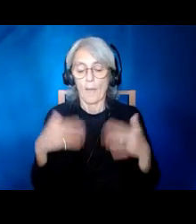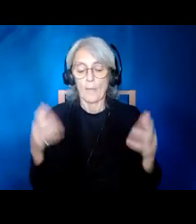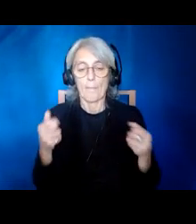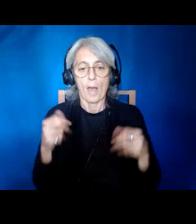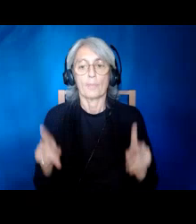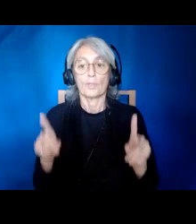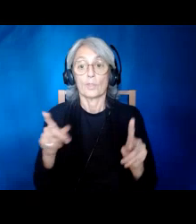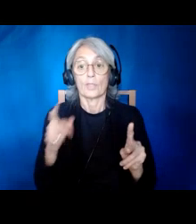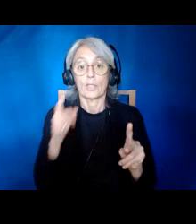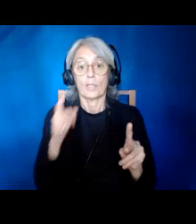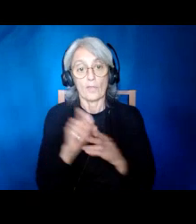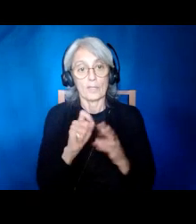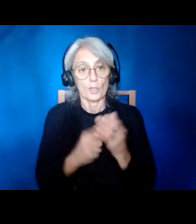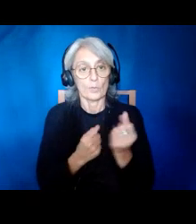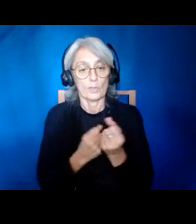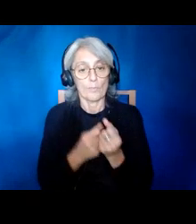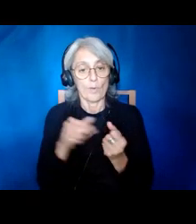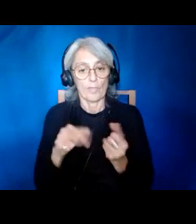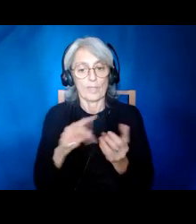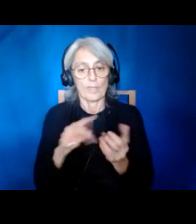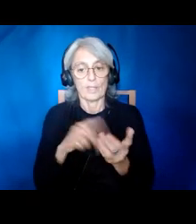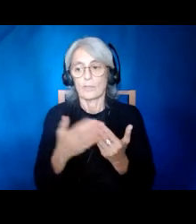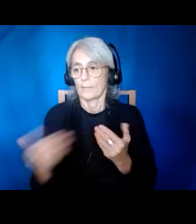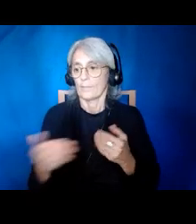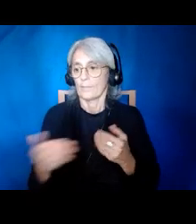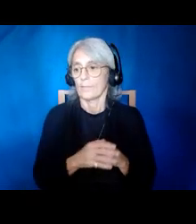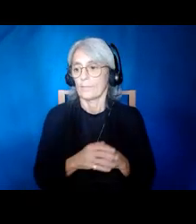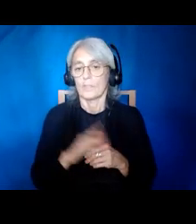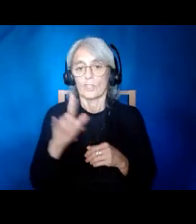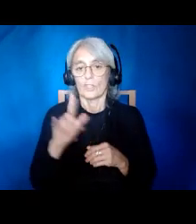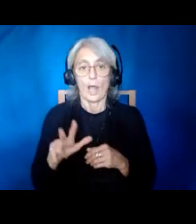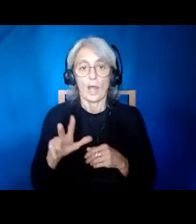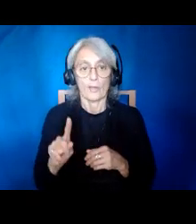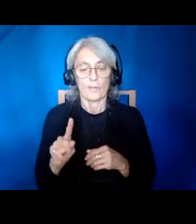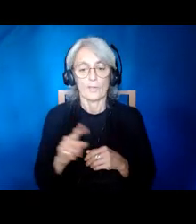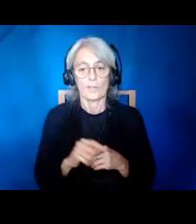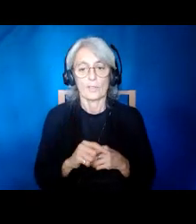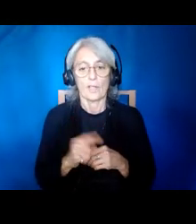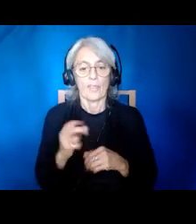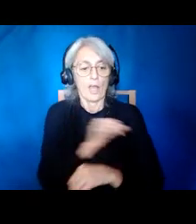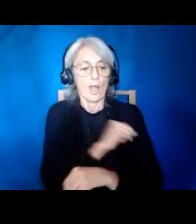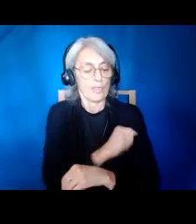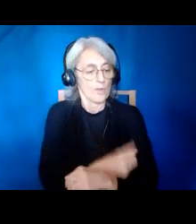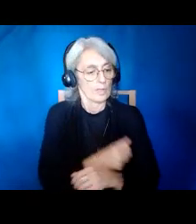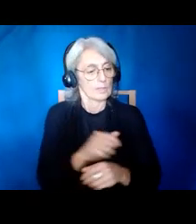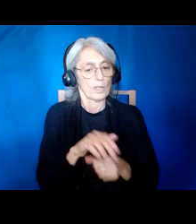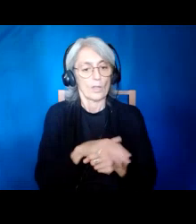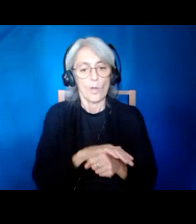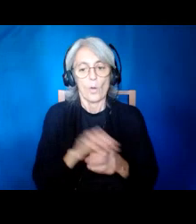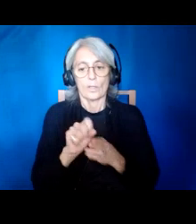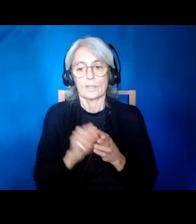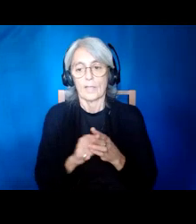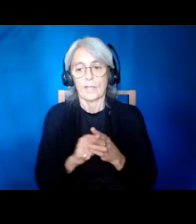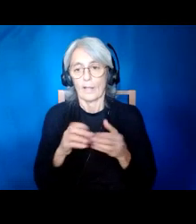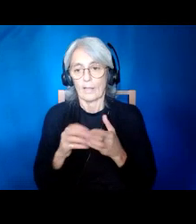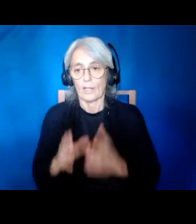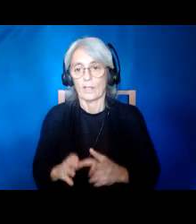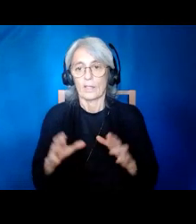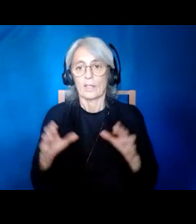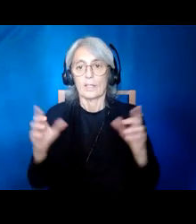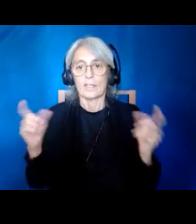support the project going forward. On July 31st, the authority, local, and state leaders celebrated the completion of the Tulare